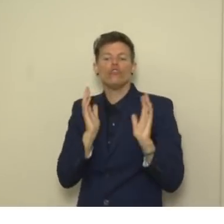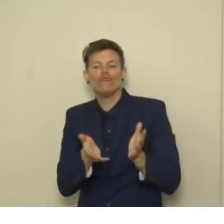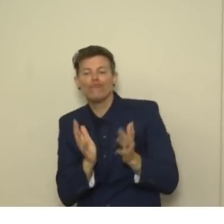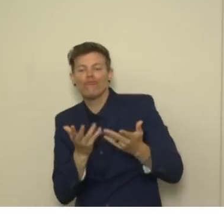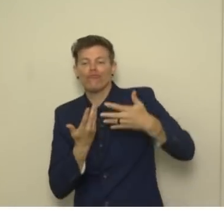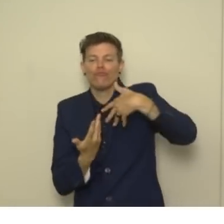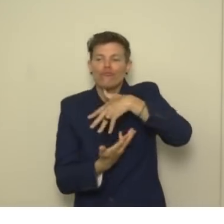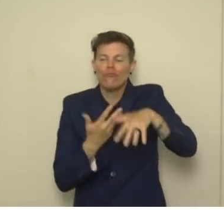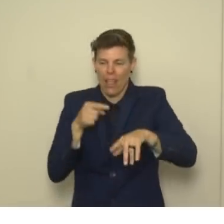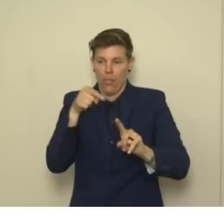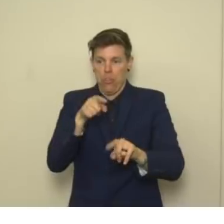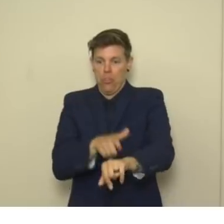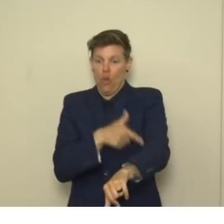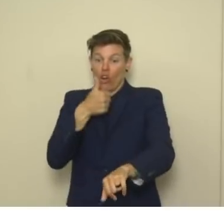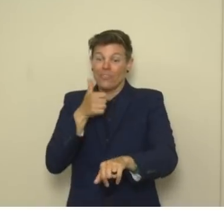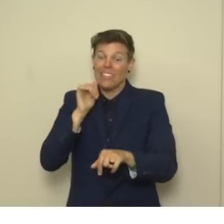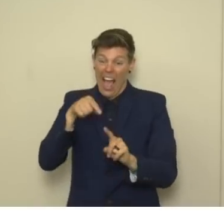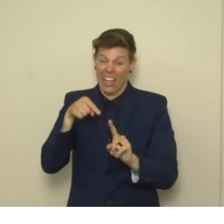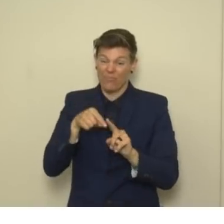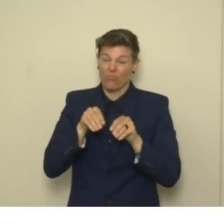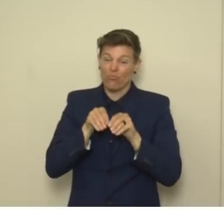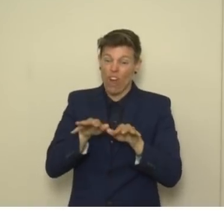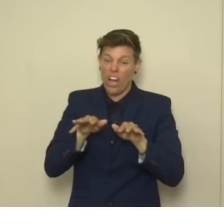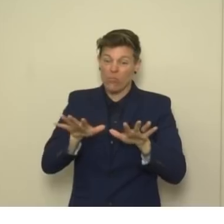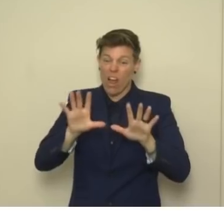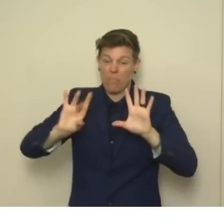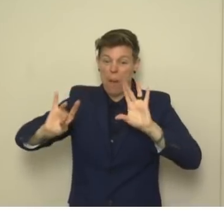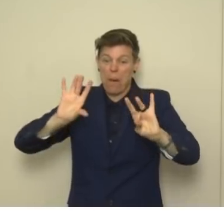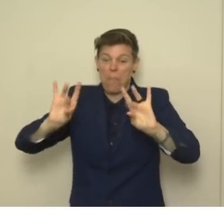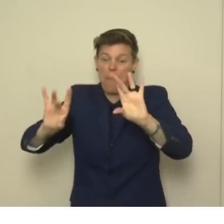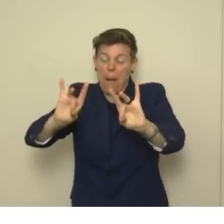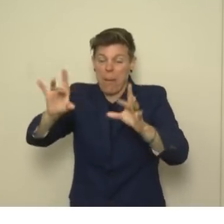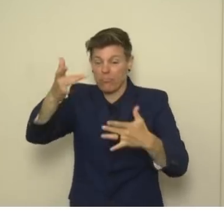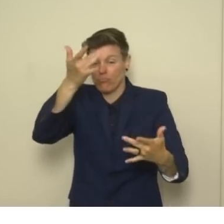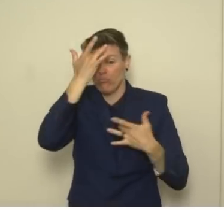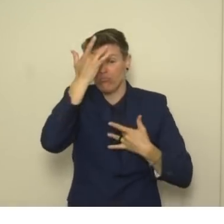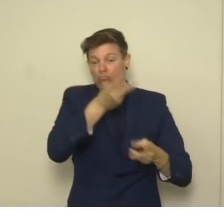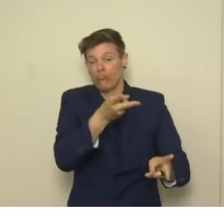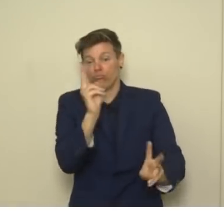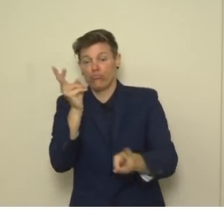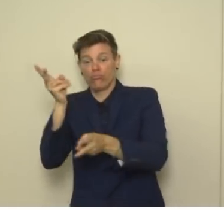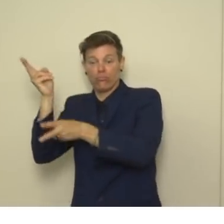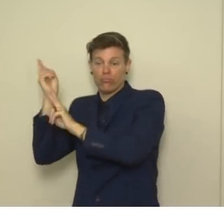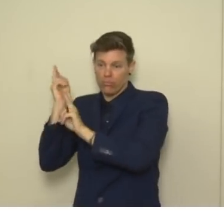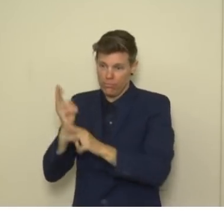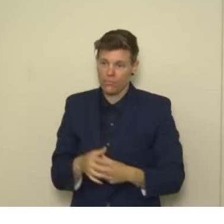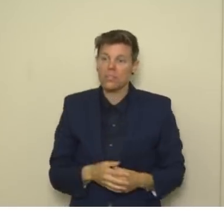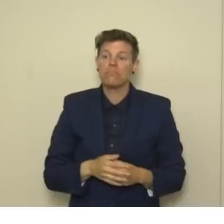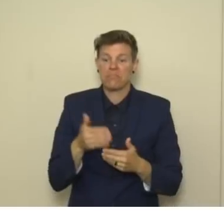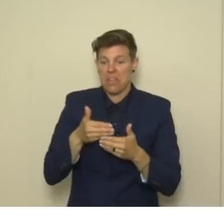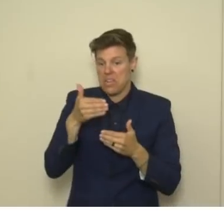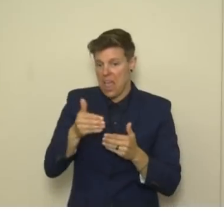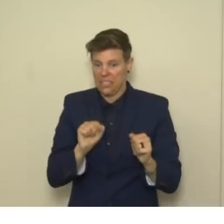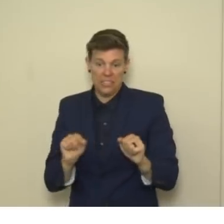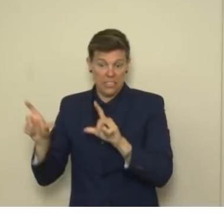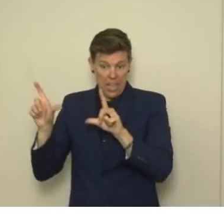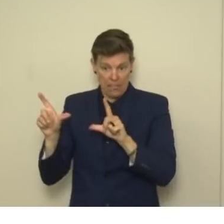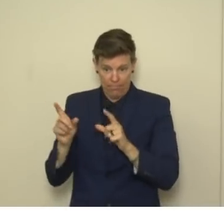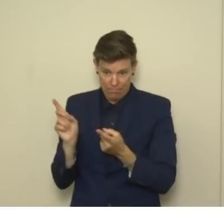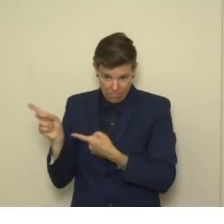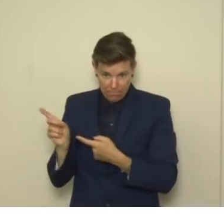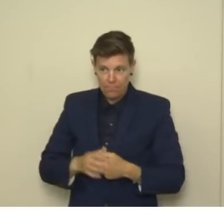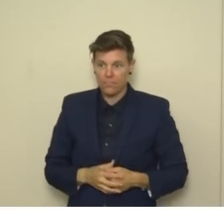human-to-human interaction. The next slide brings up something else that's a very alarming trend, at least to me. We've